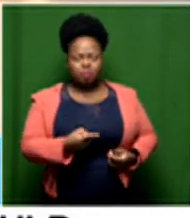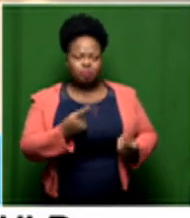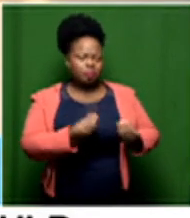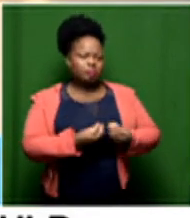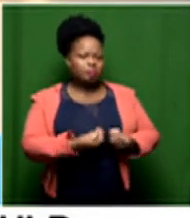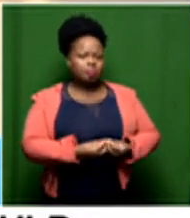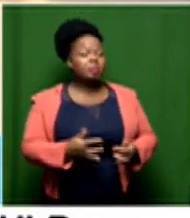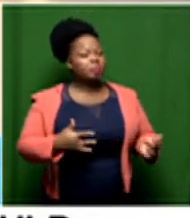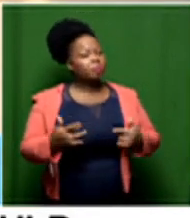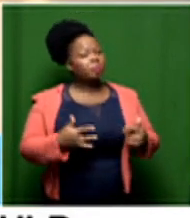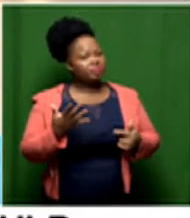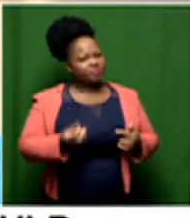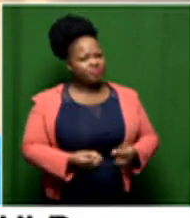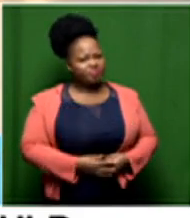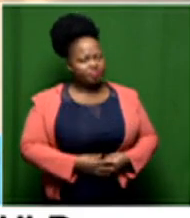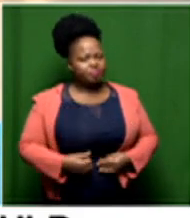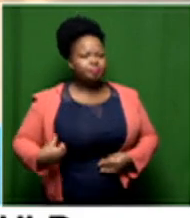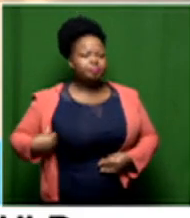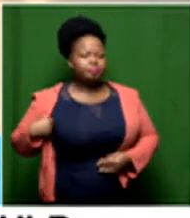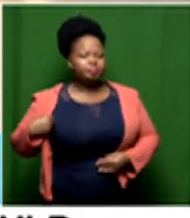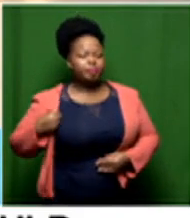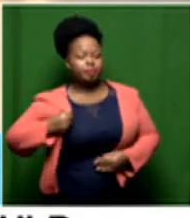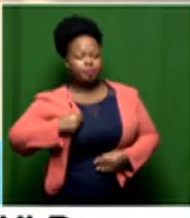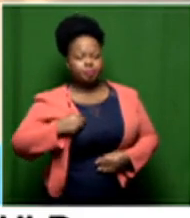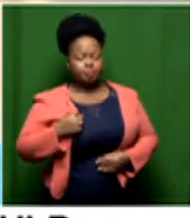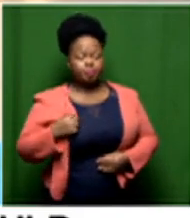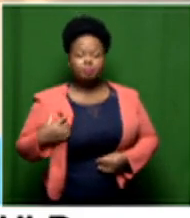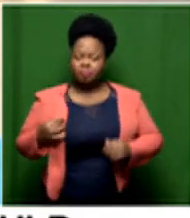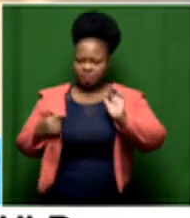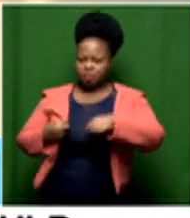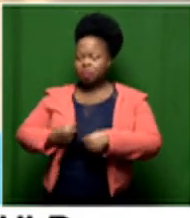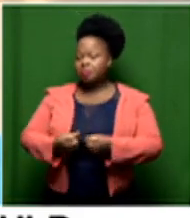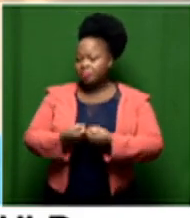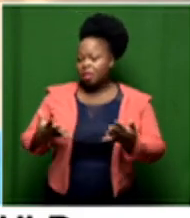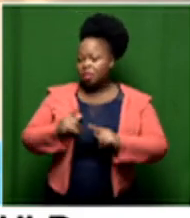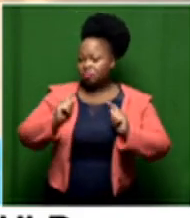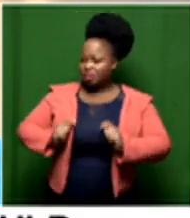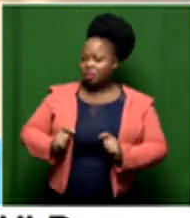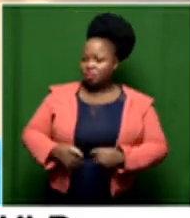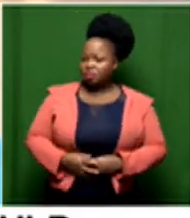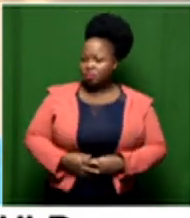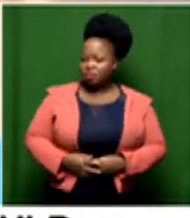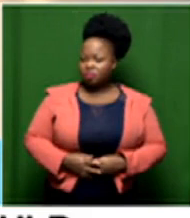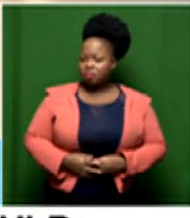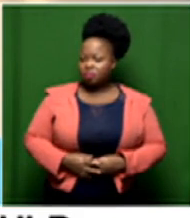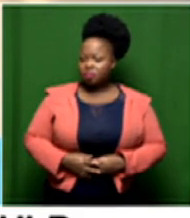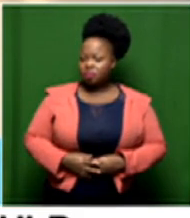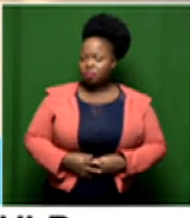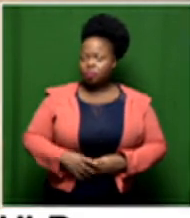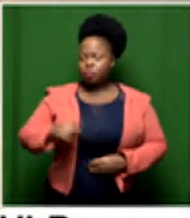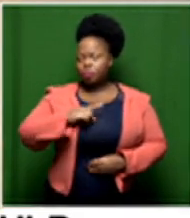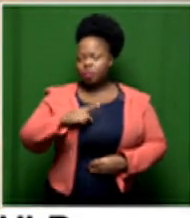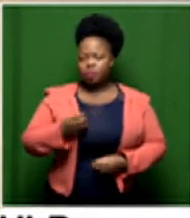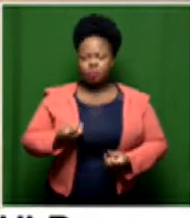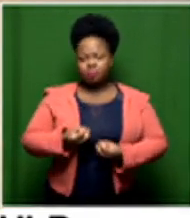something that they're very worried about. Before we continue, we're exhausted, and absolutely. We've lost health workers as well. We've